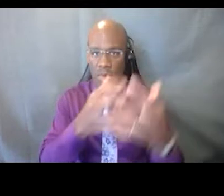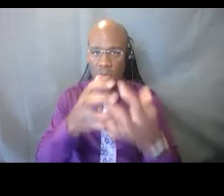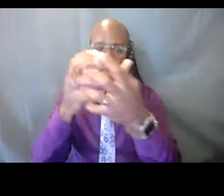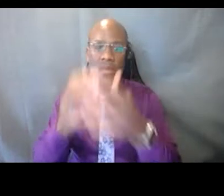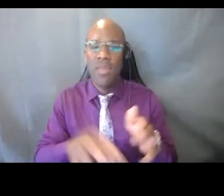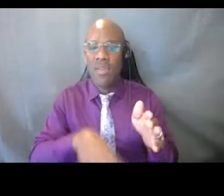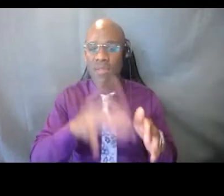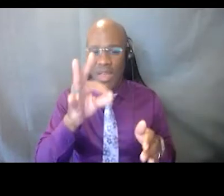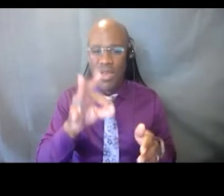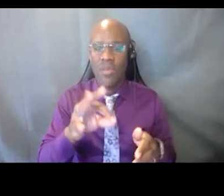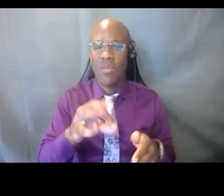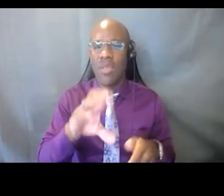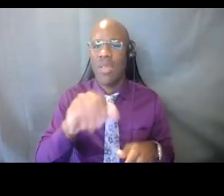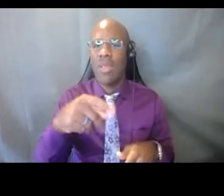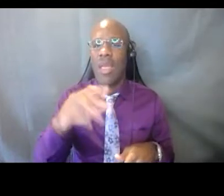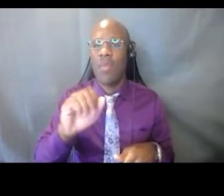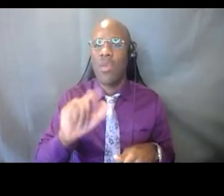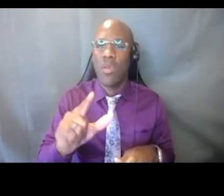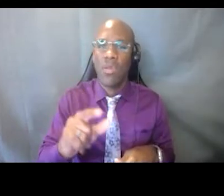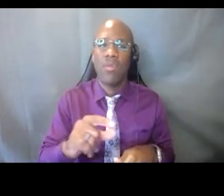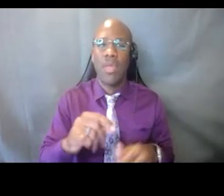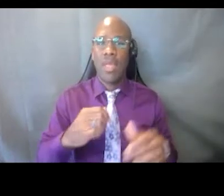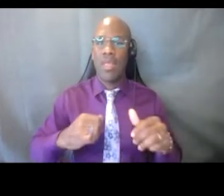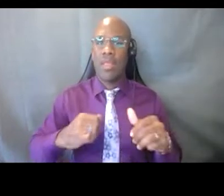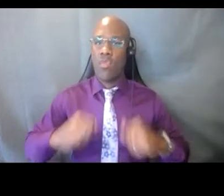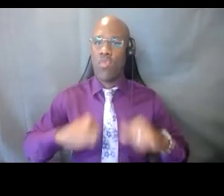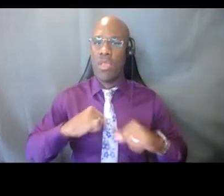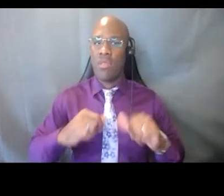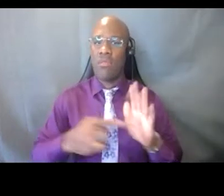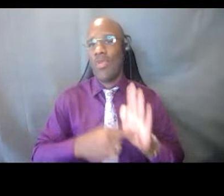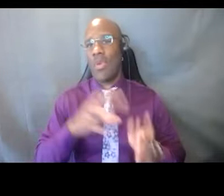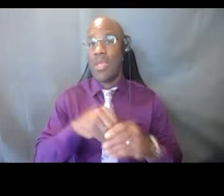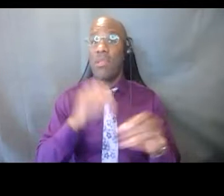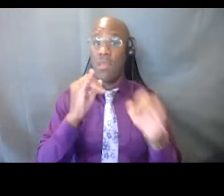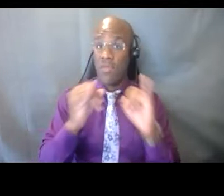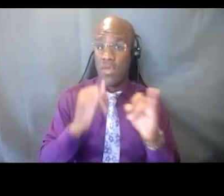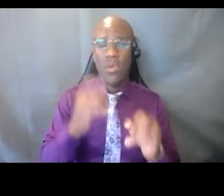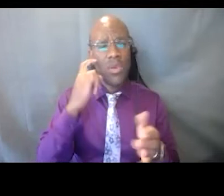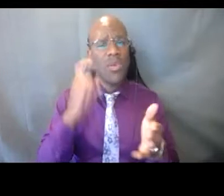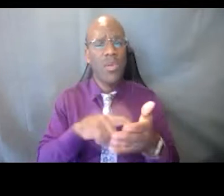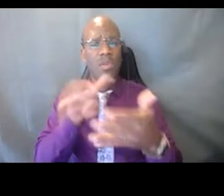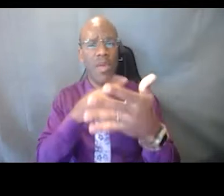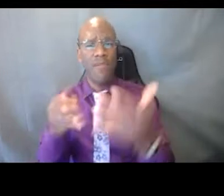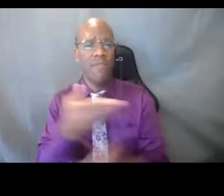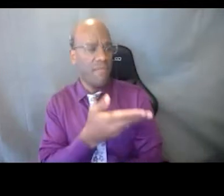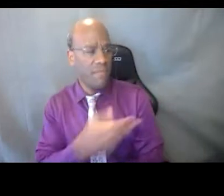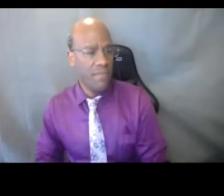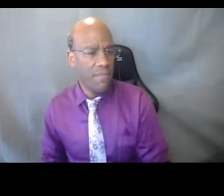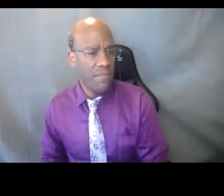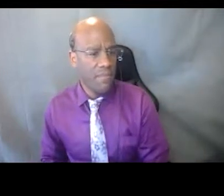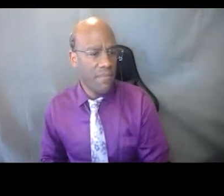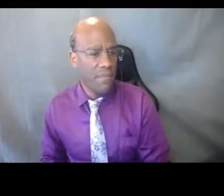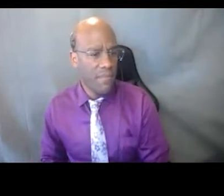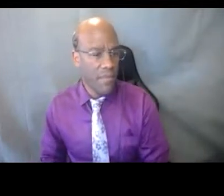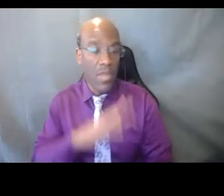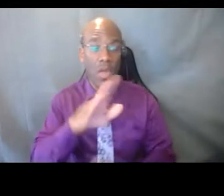these capitals being demonstrated in the interviews. So as you can see from the graph, that all the mothers had